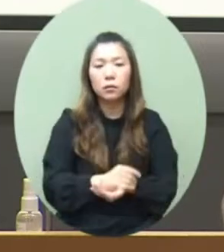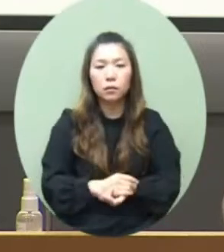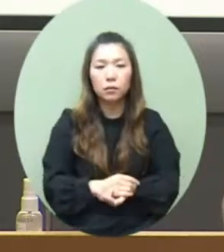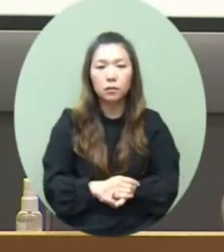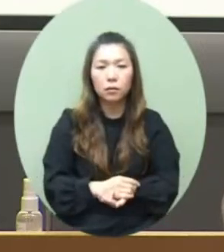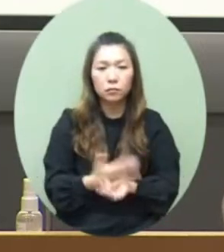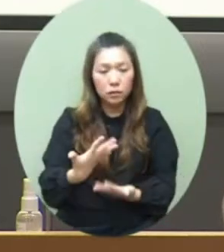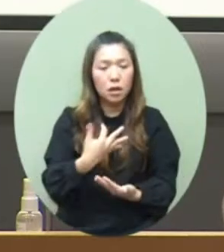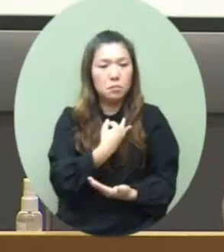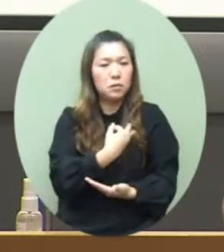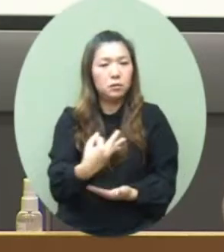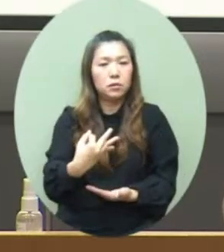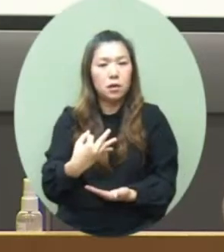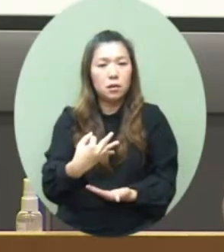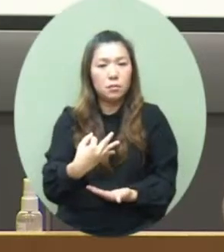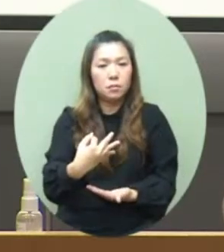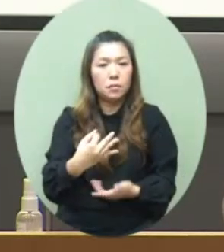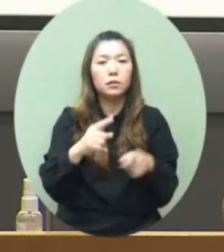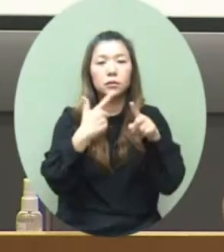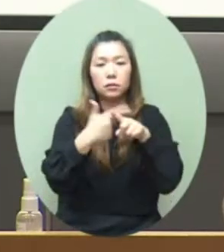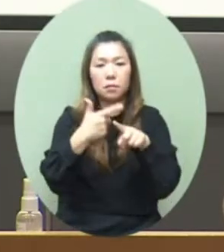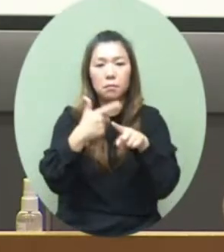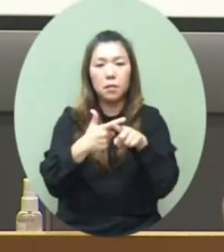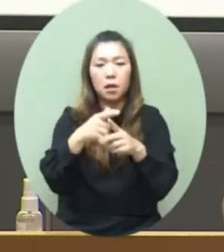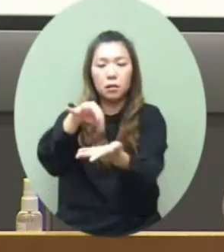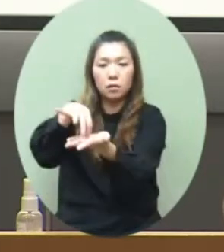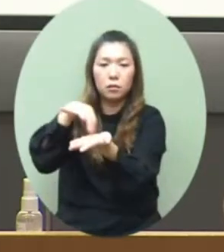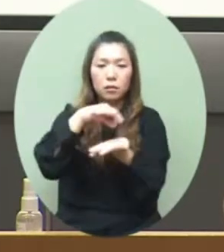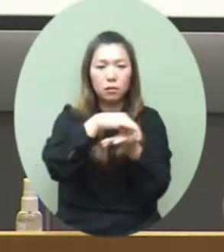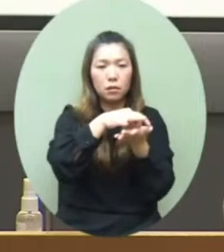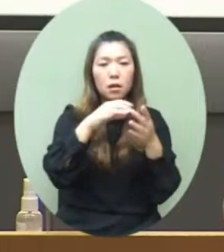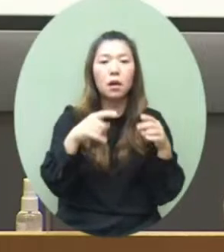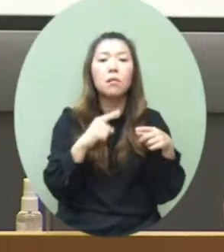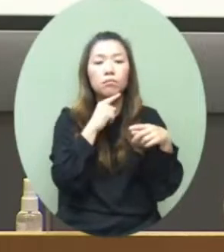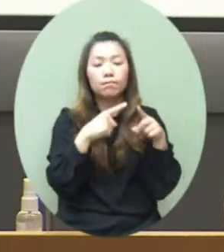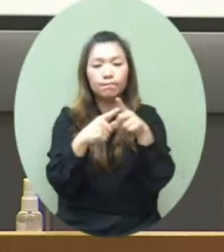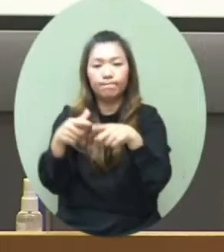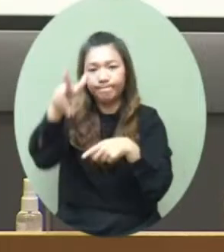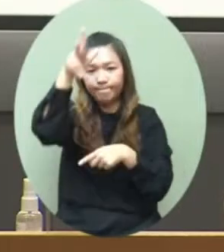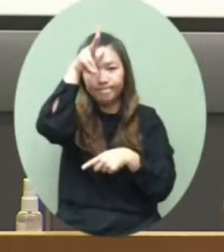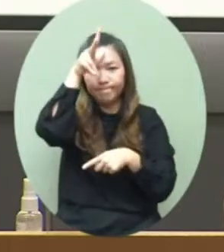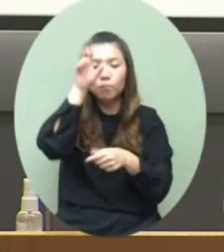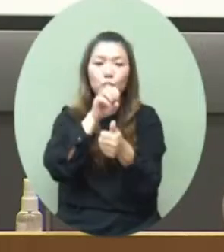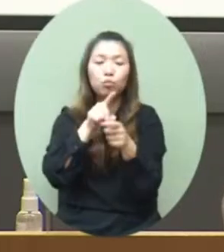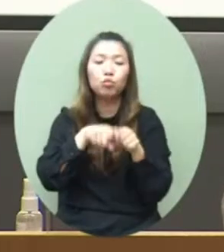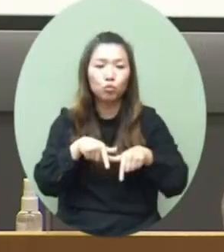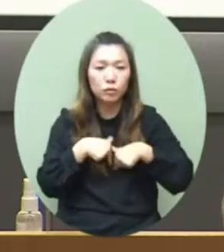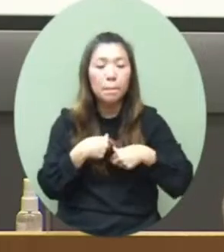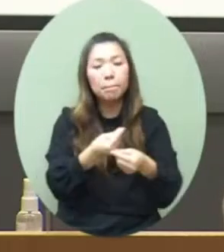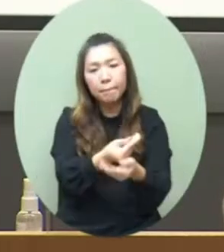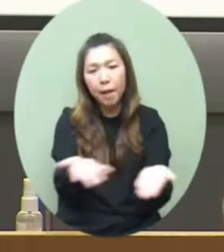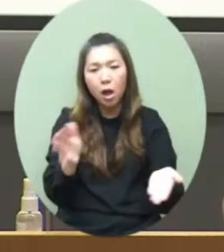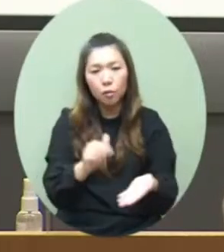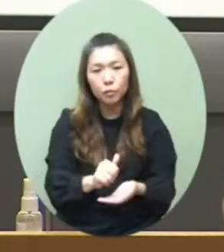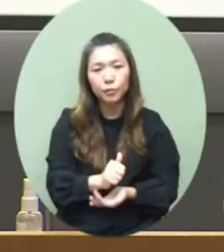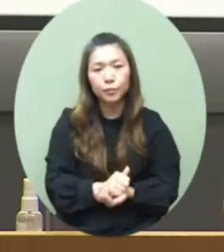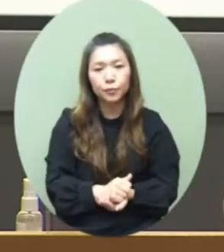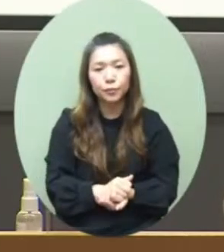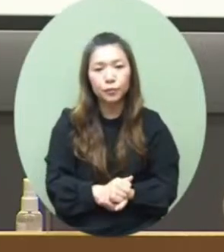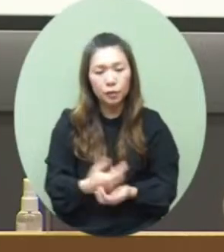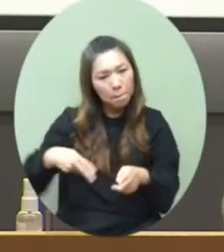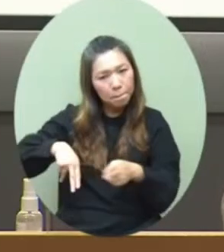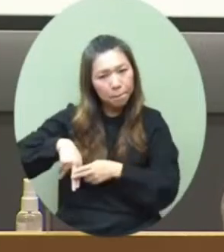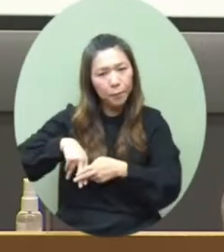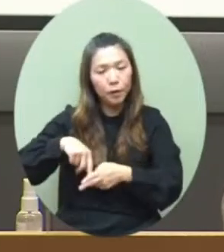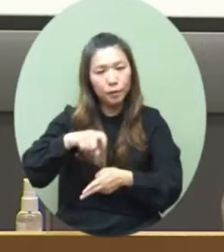tickets will have to be distributed. Some 100,000 tickets will be distributed, in other words. And starting from Wednesday, these